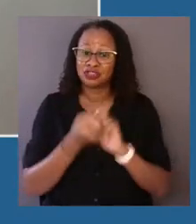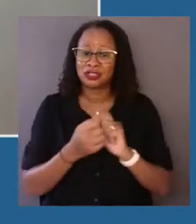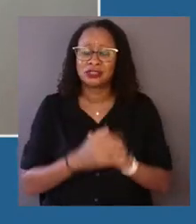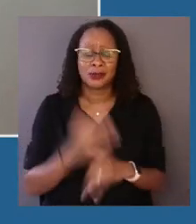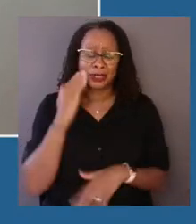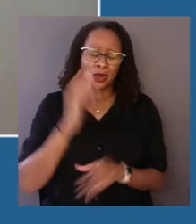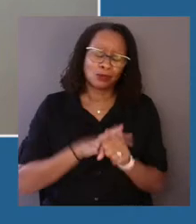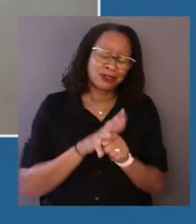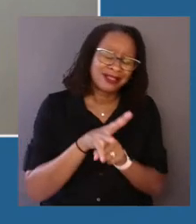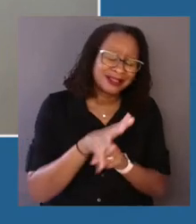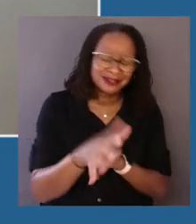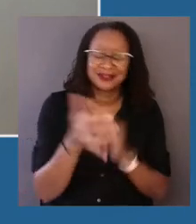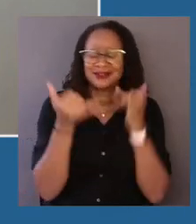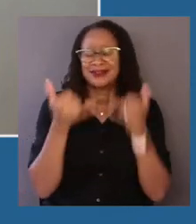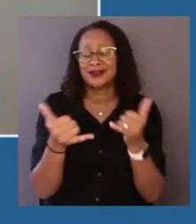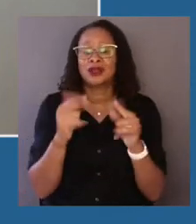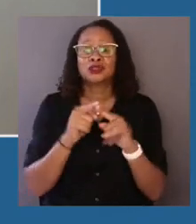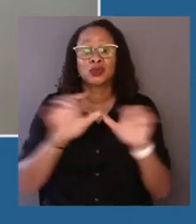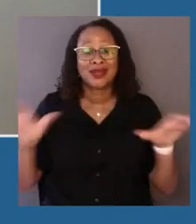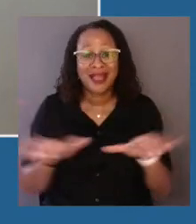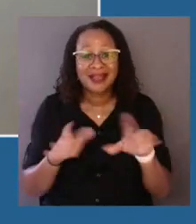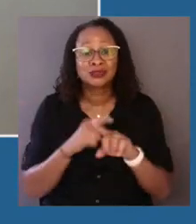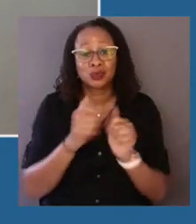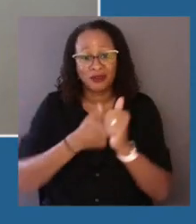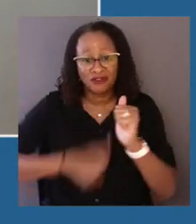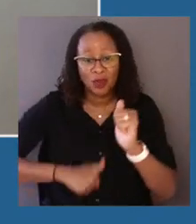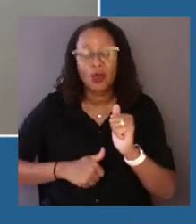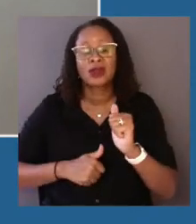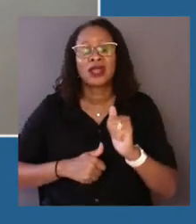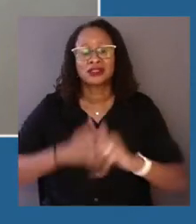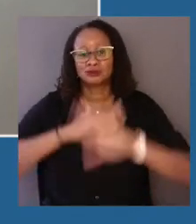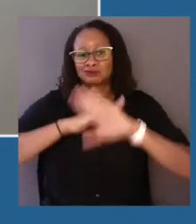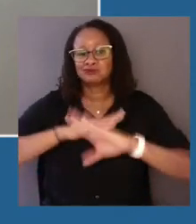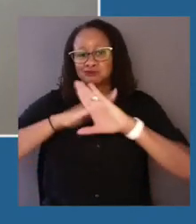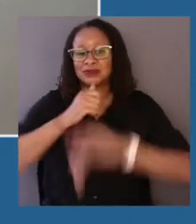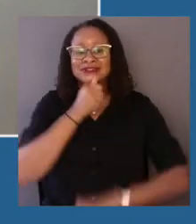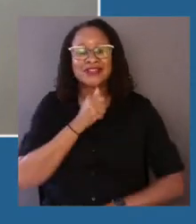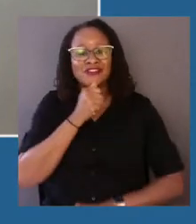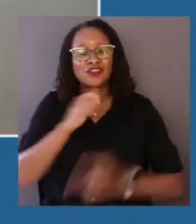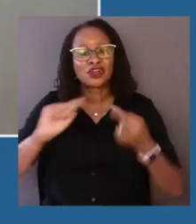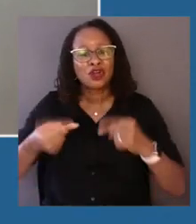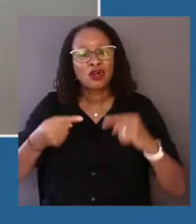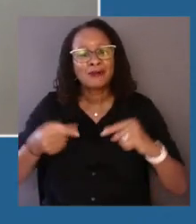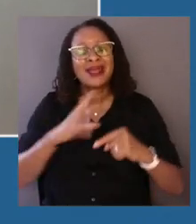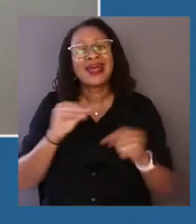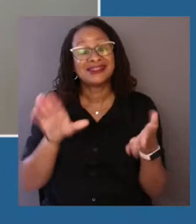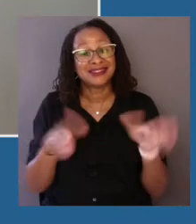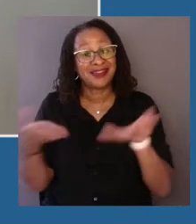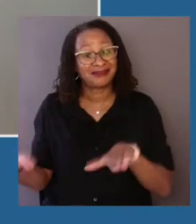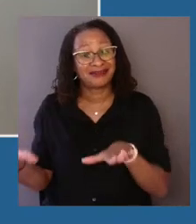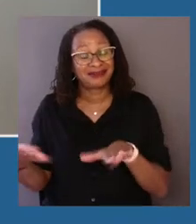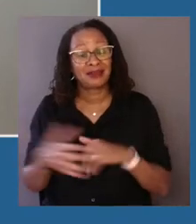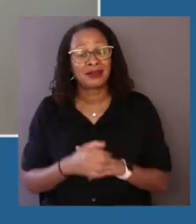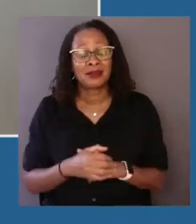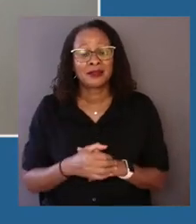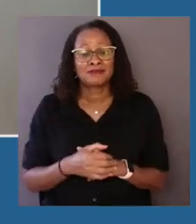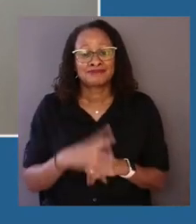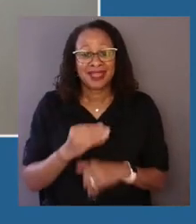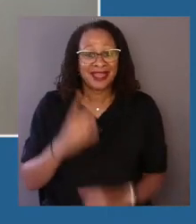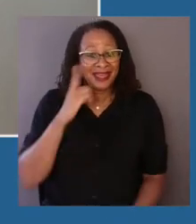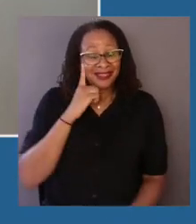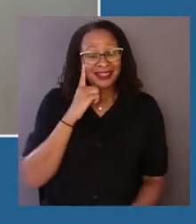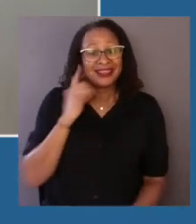right now to act to avoid preventable suffering, harm, and even death. And I think it's, you know, just